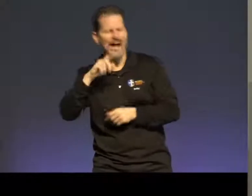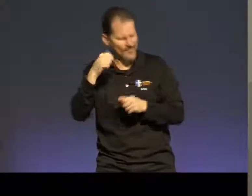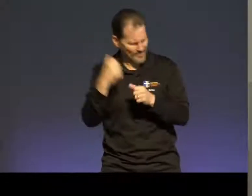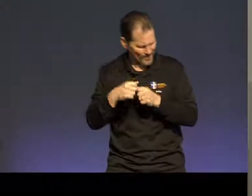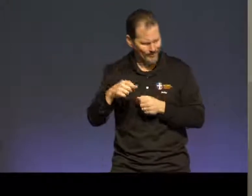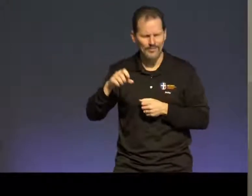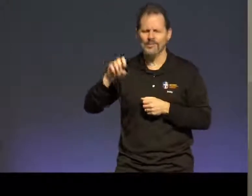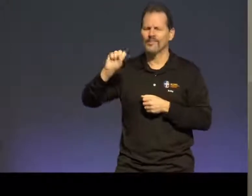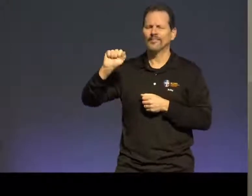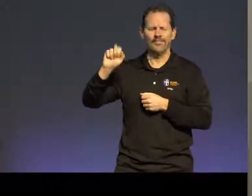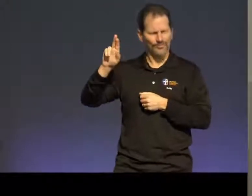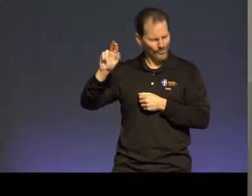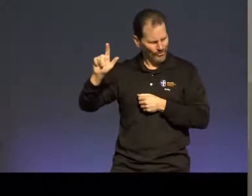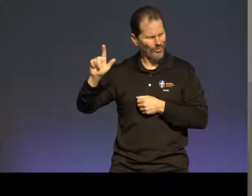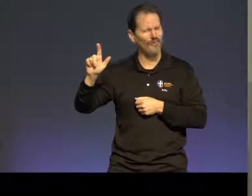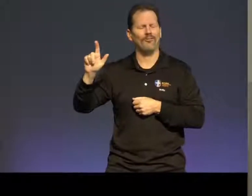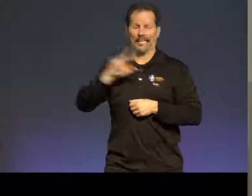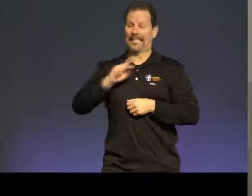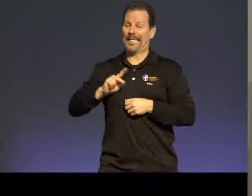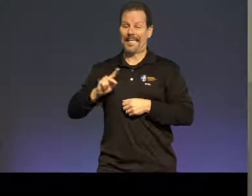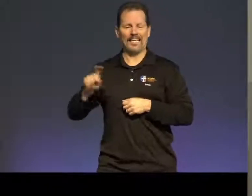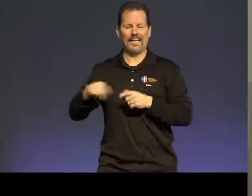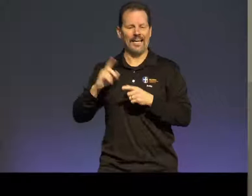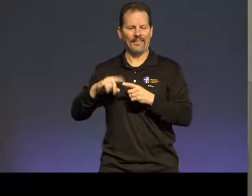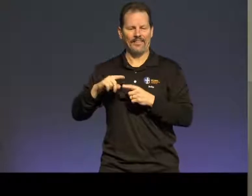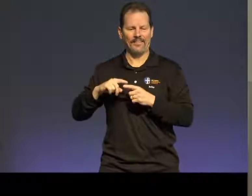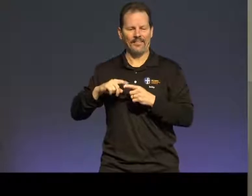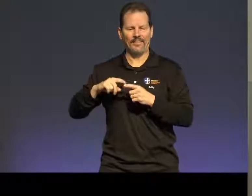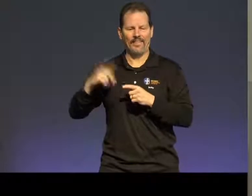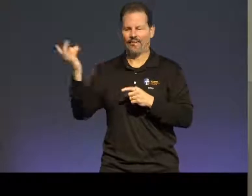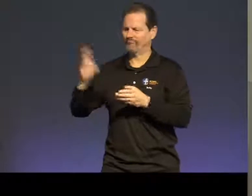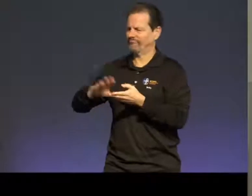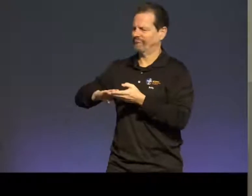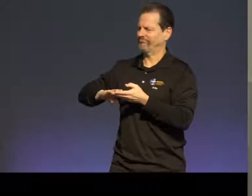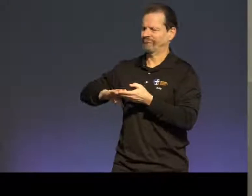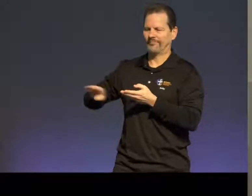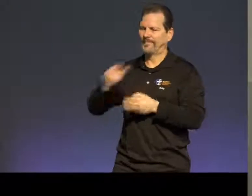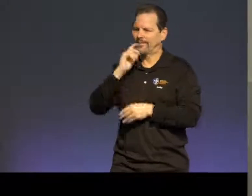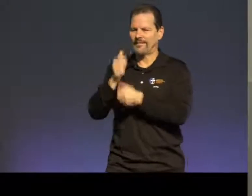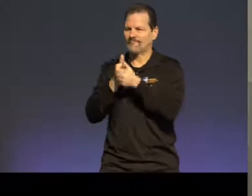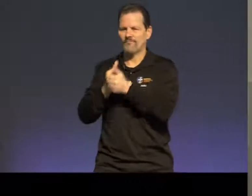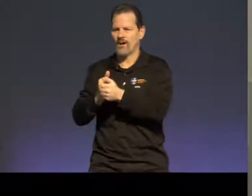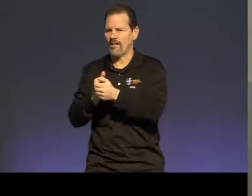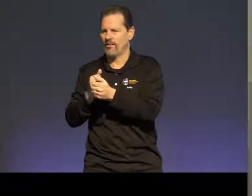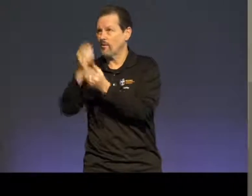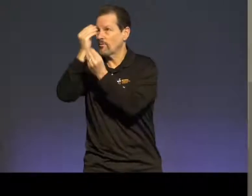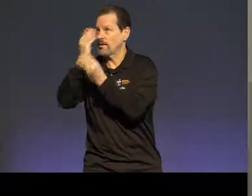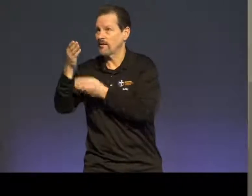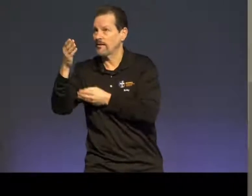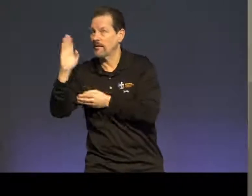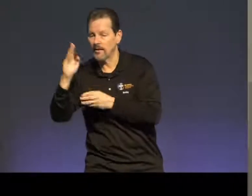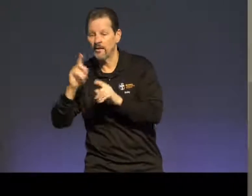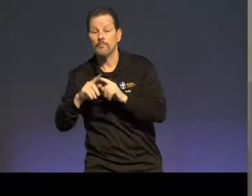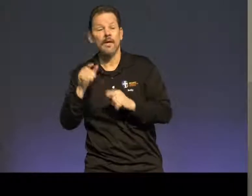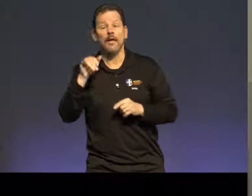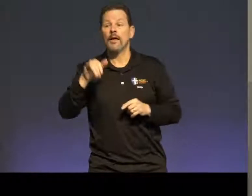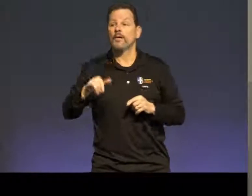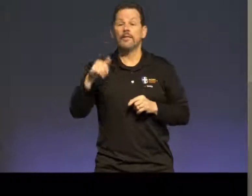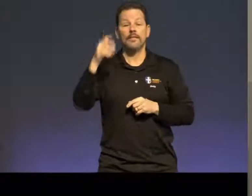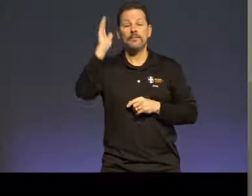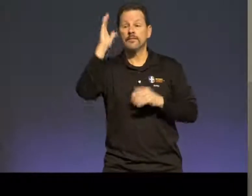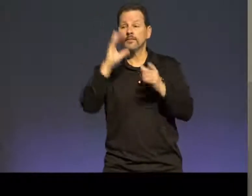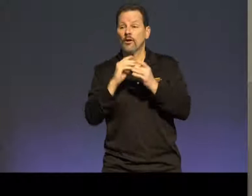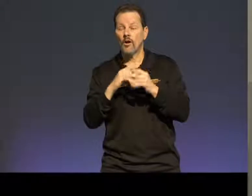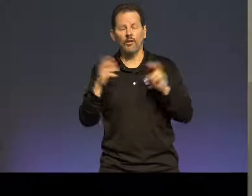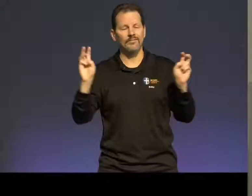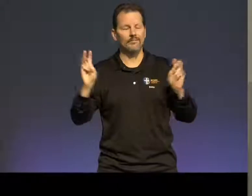because he didn't obey God. But here we've been walking through a series entitled A Walk to Remember, Lessons from a King. And today I